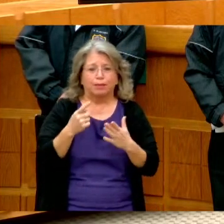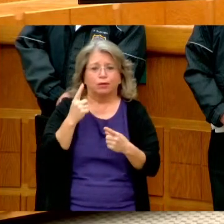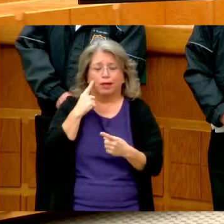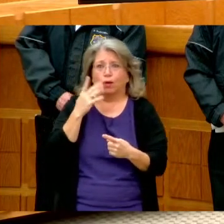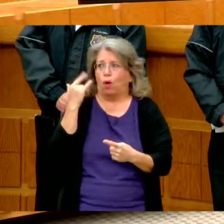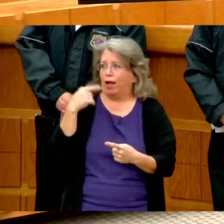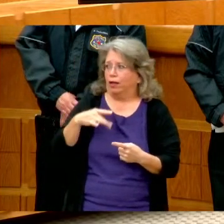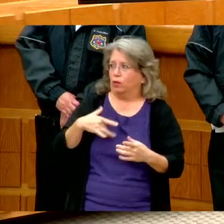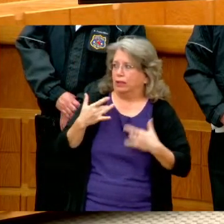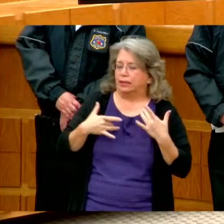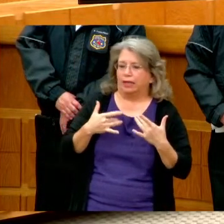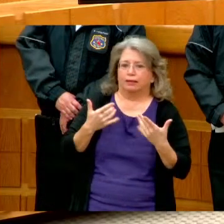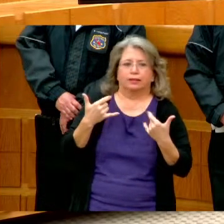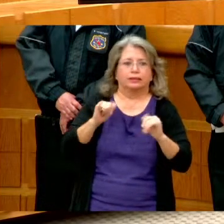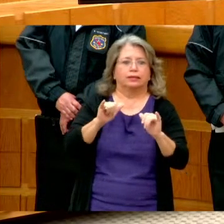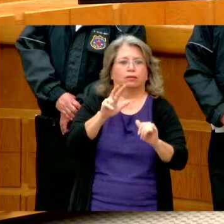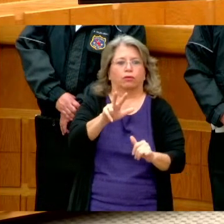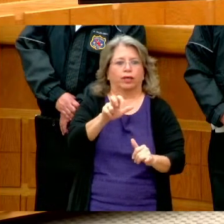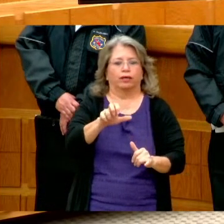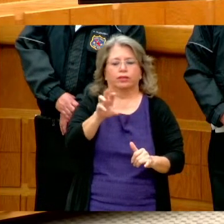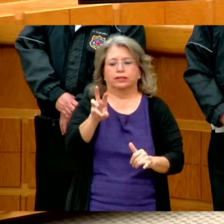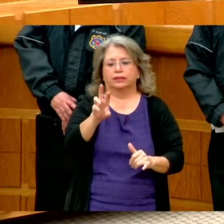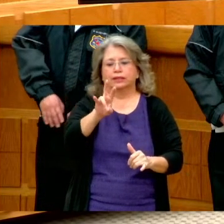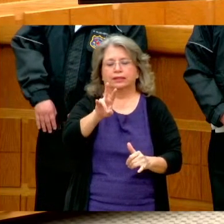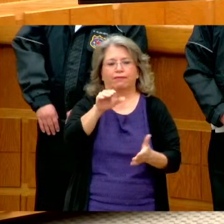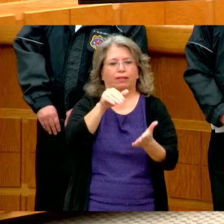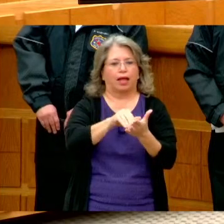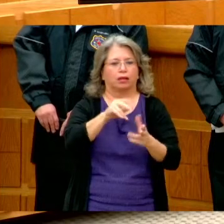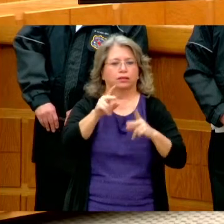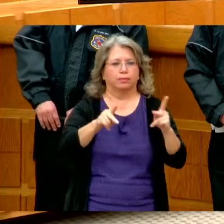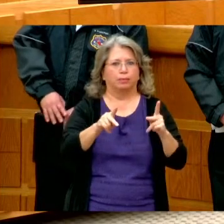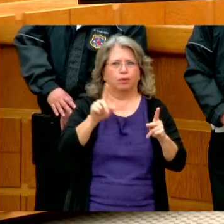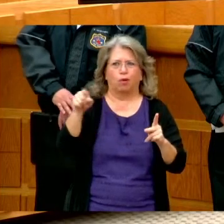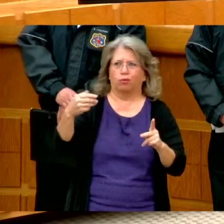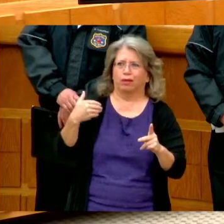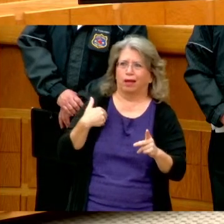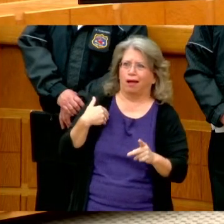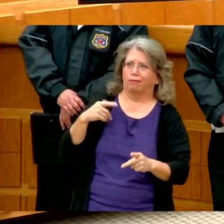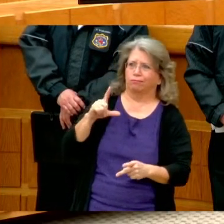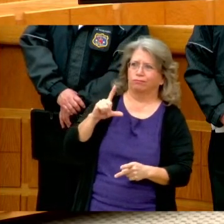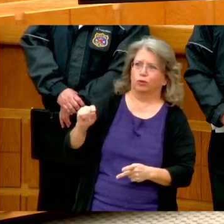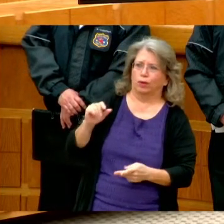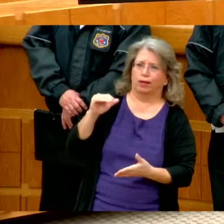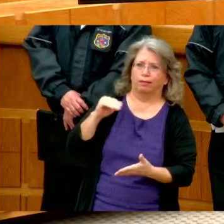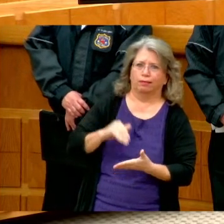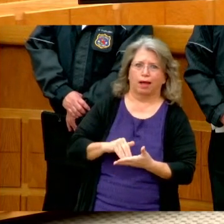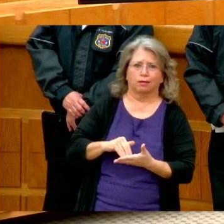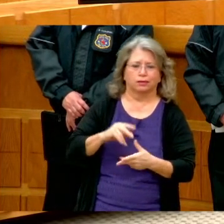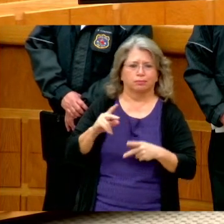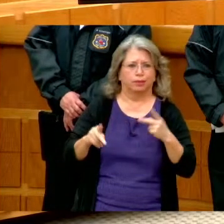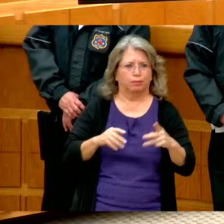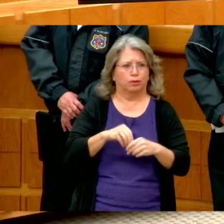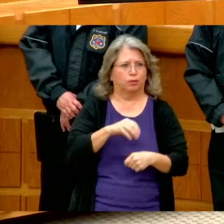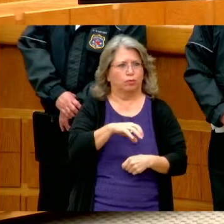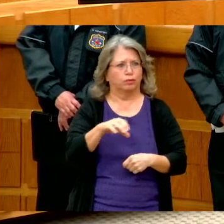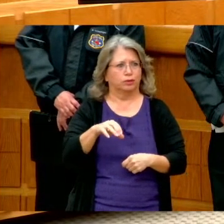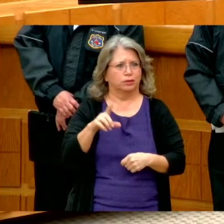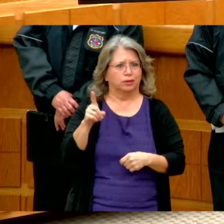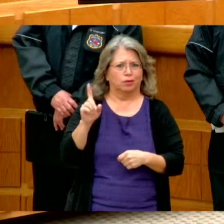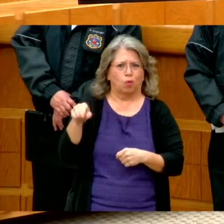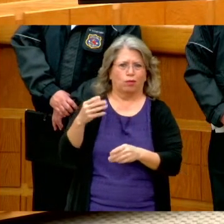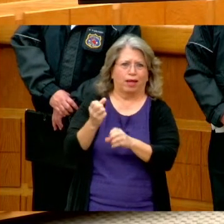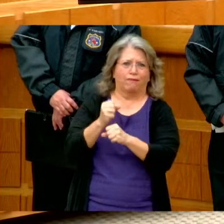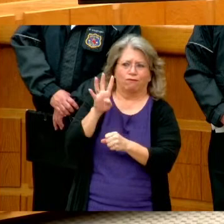There's 367,000 of us, and we've only got about 20,000 in town, and this is 4,000. We've got a long way to go,